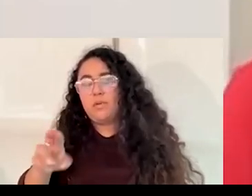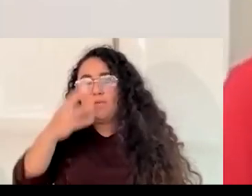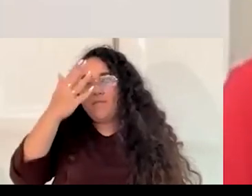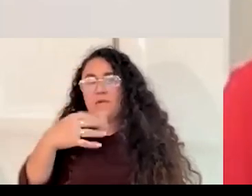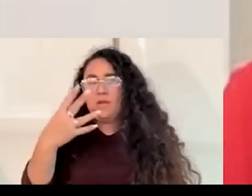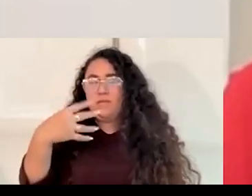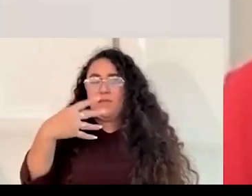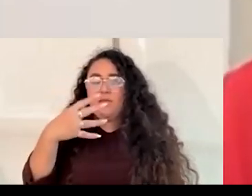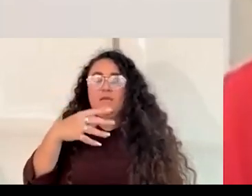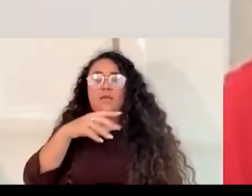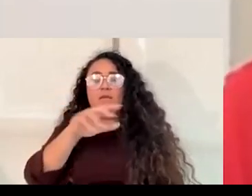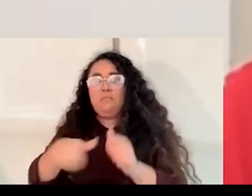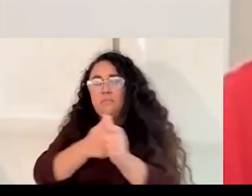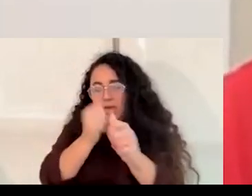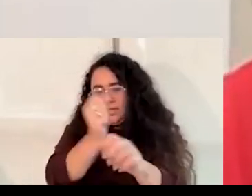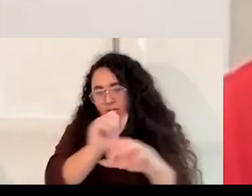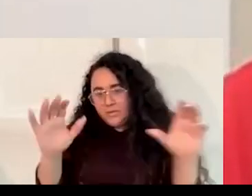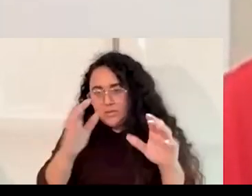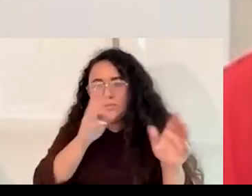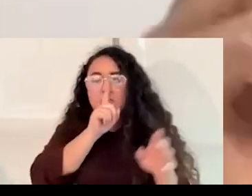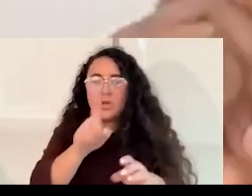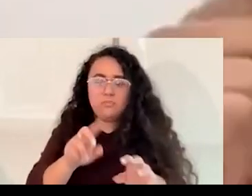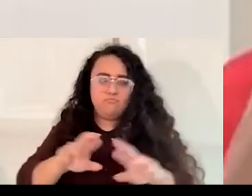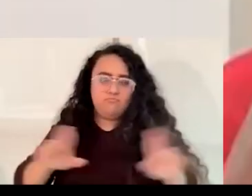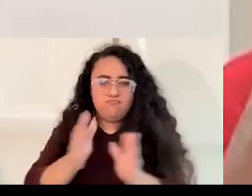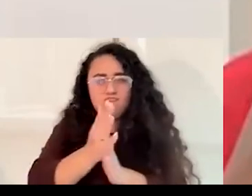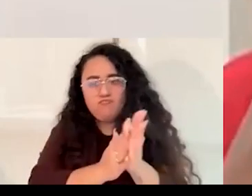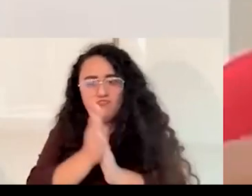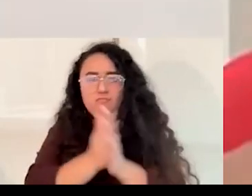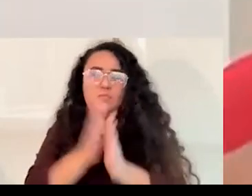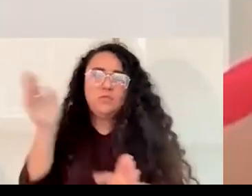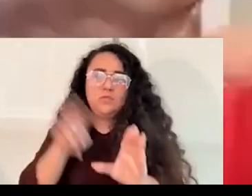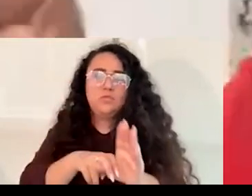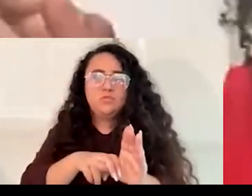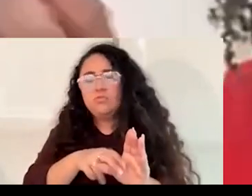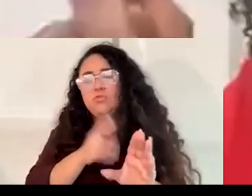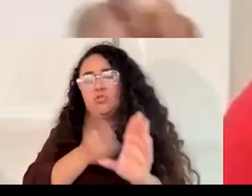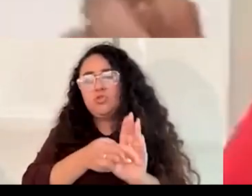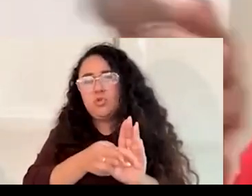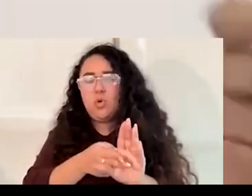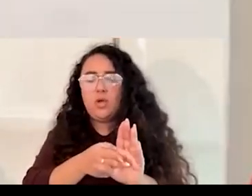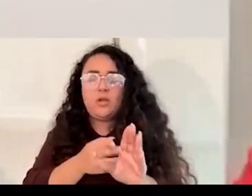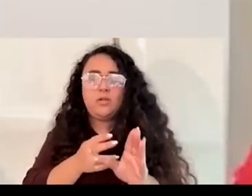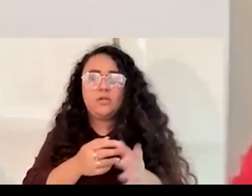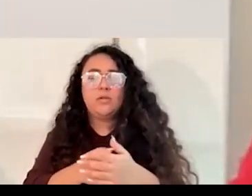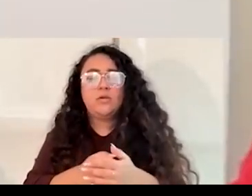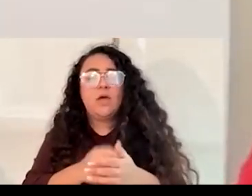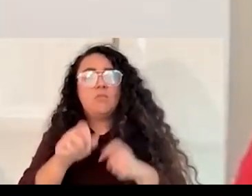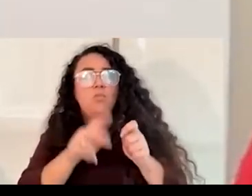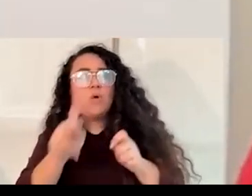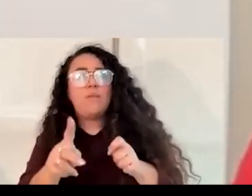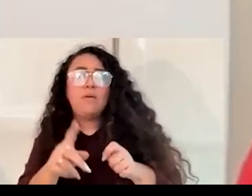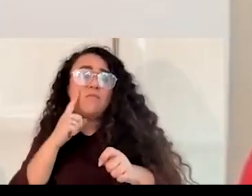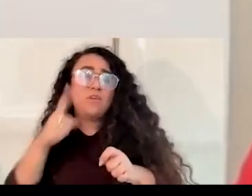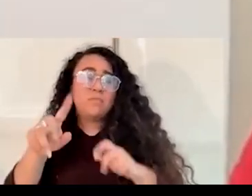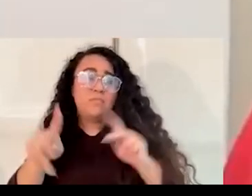and behind the scenes and being so well to jump on. I'm going to ask kind of as a closing, and for those of you who can stay on a little longer, I'm going to start